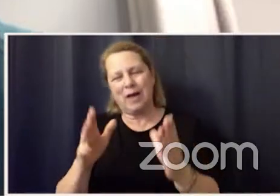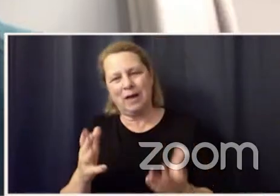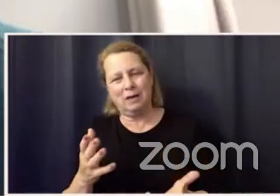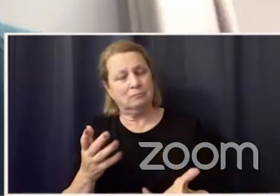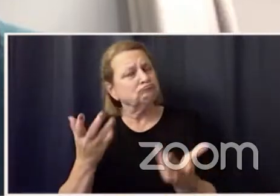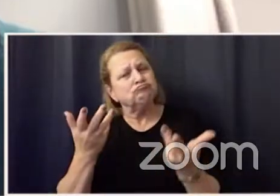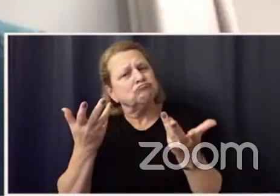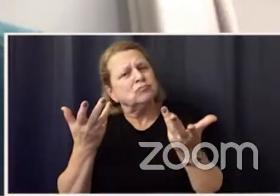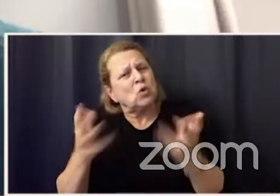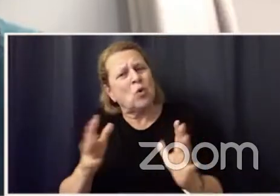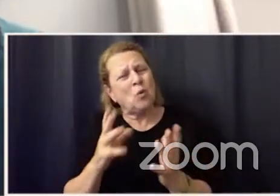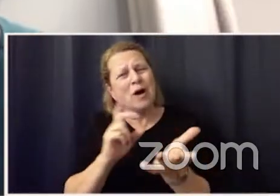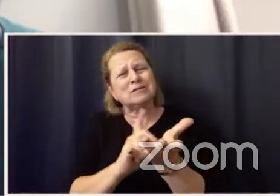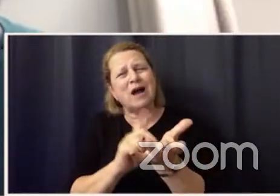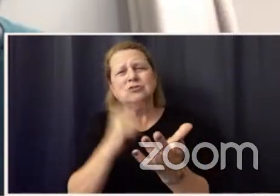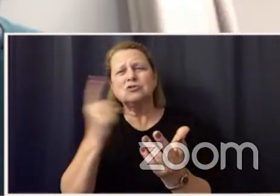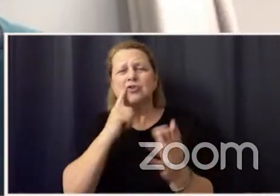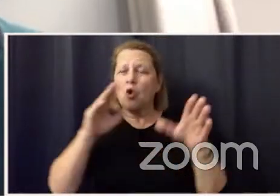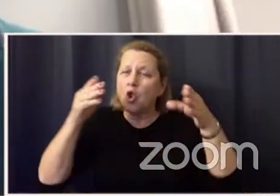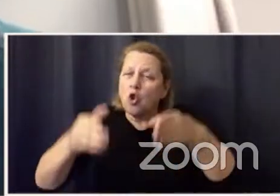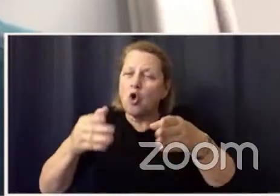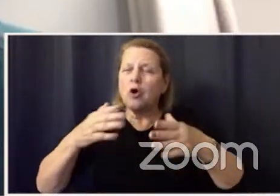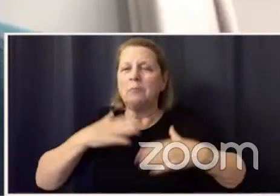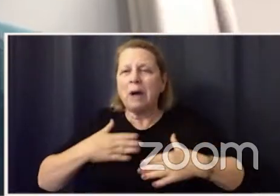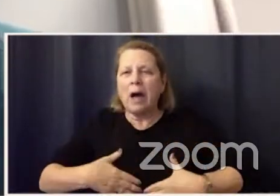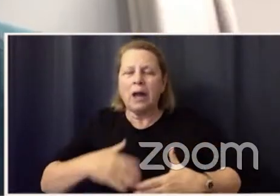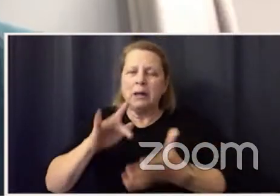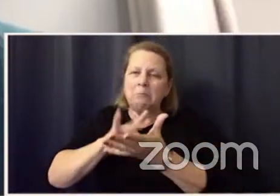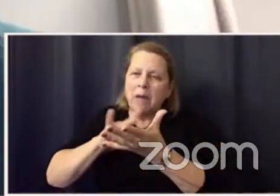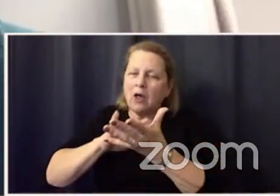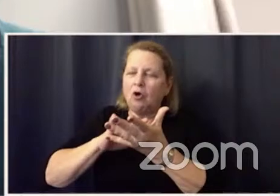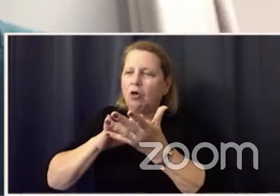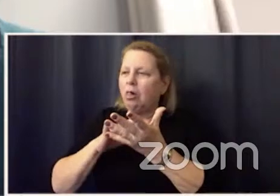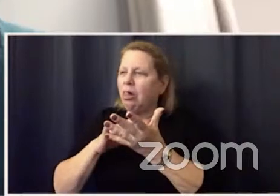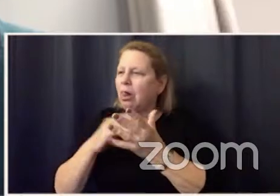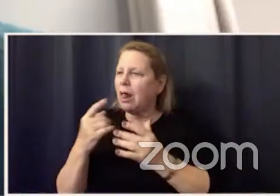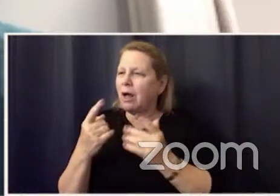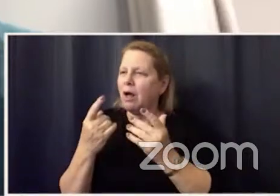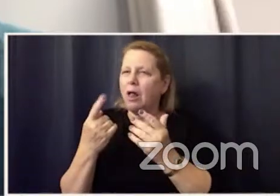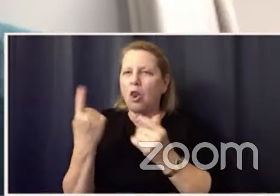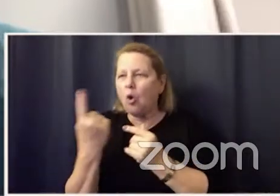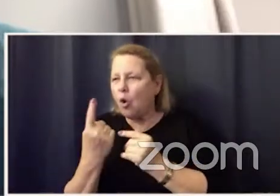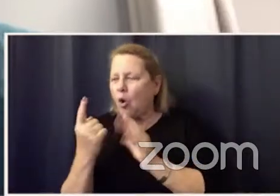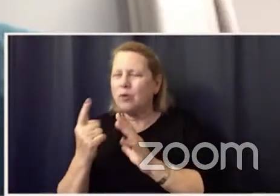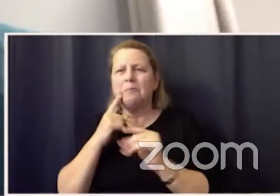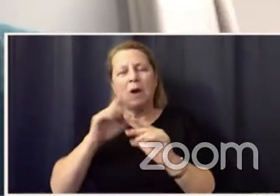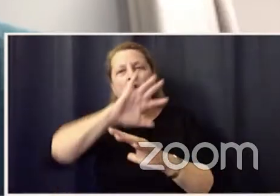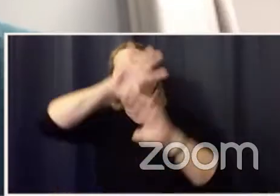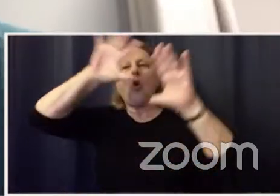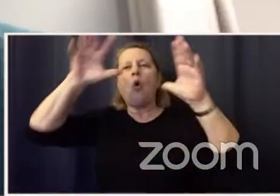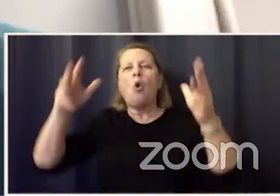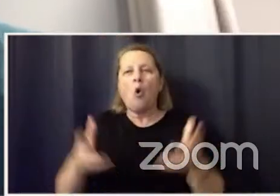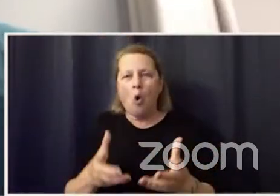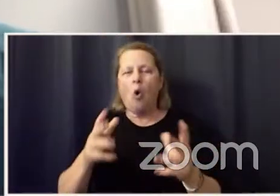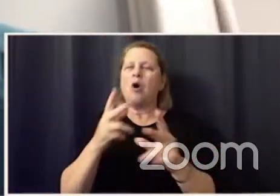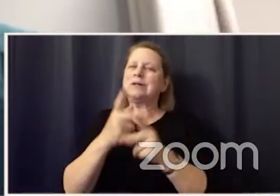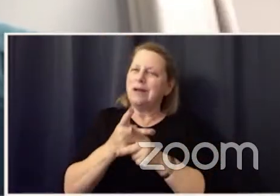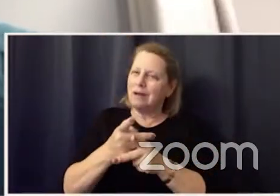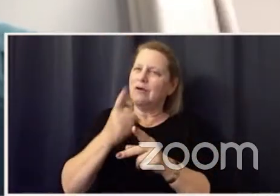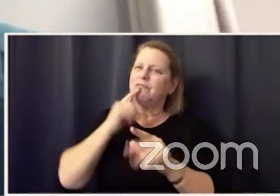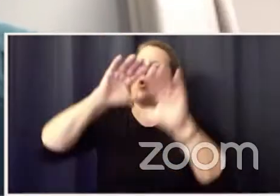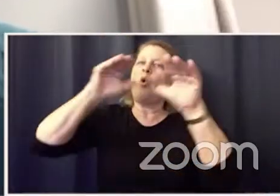just looking at medical illnesses in isolated silos, but are able to holistically provide care to